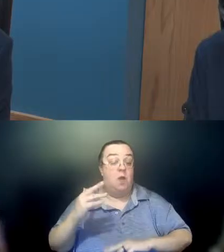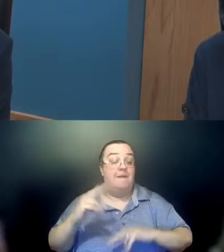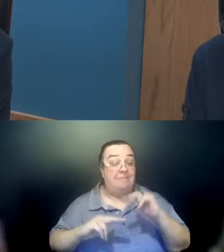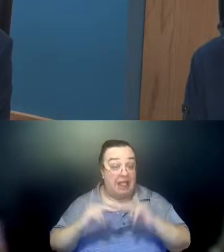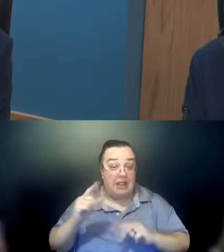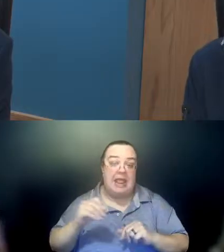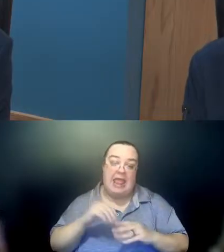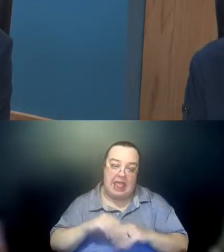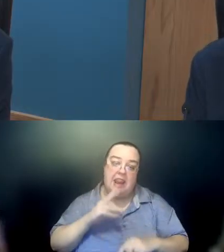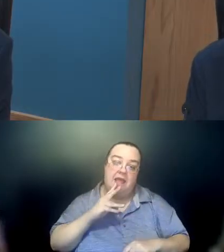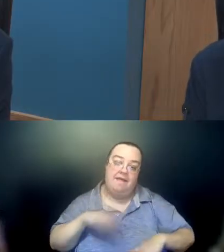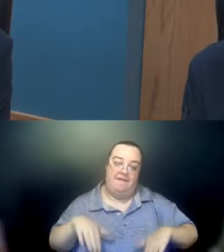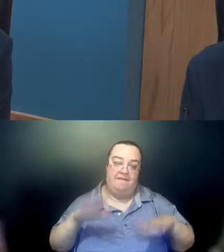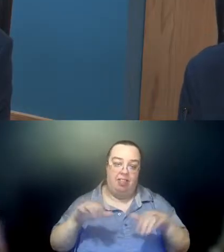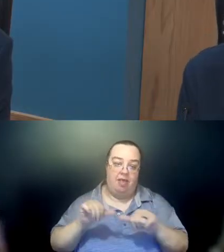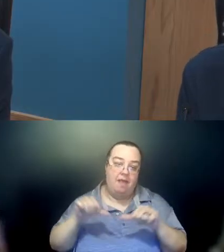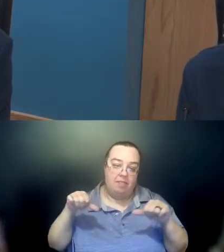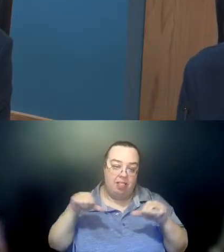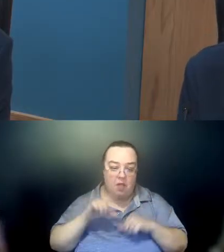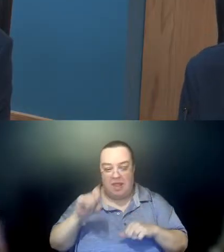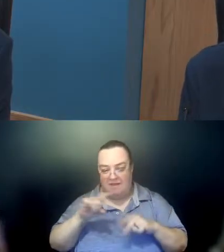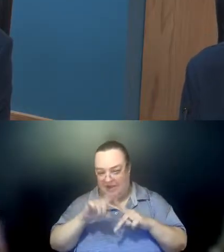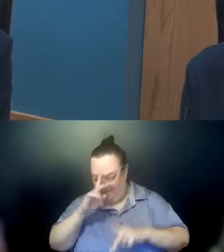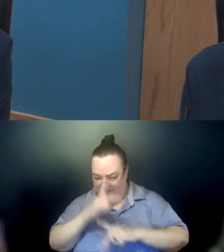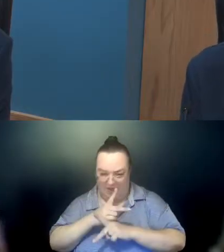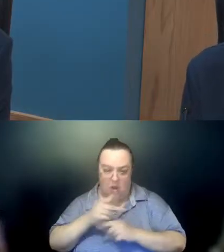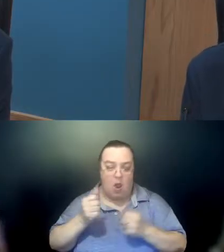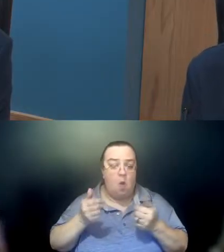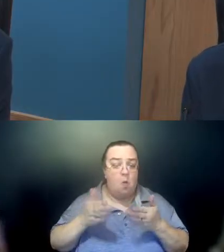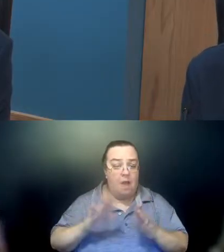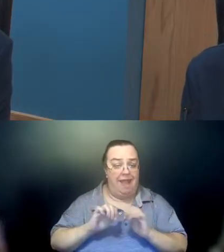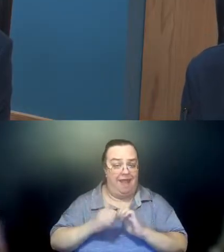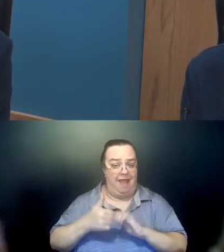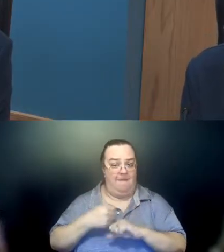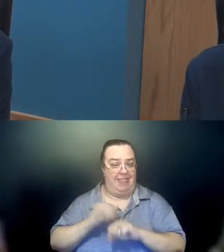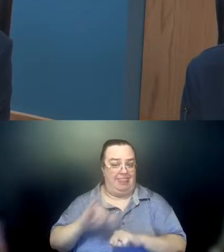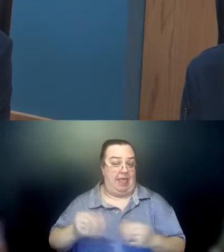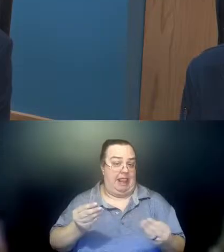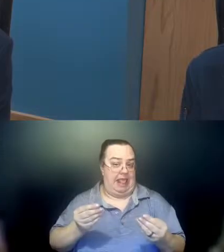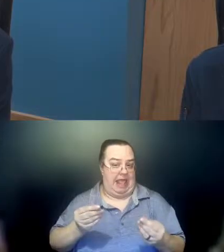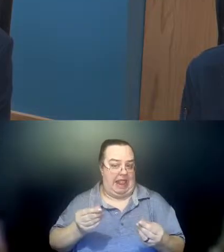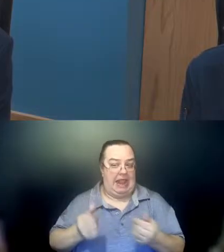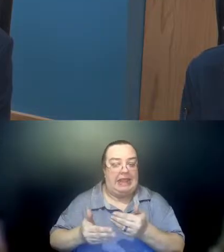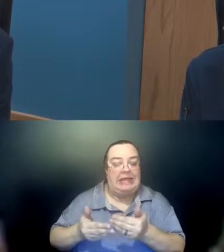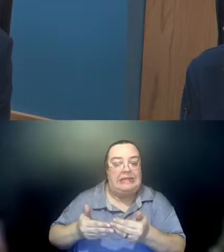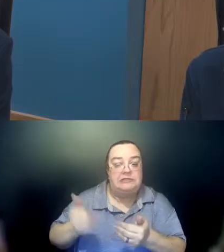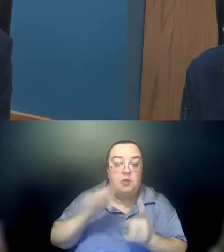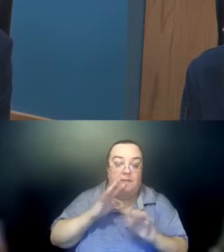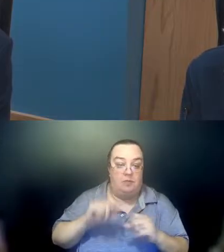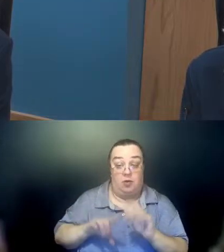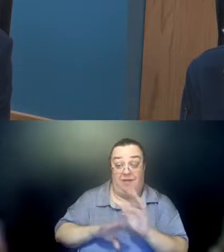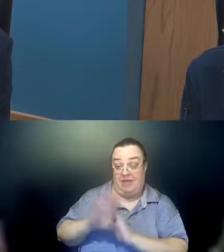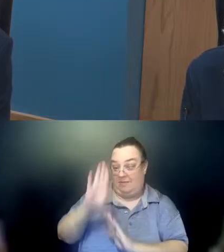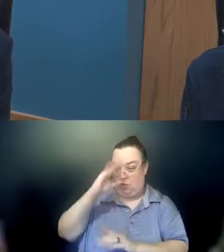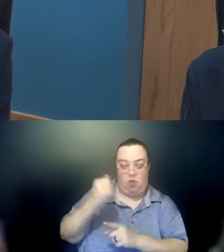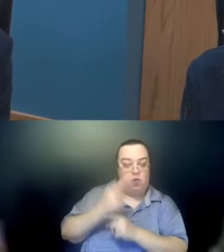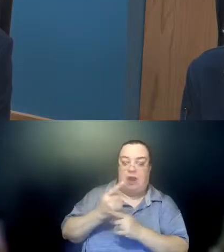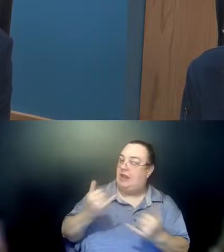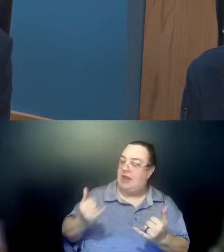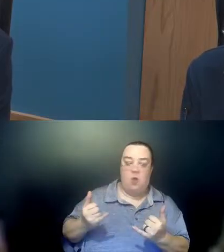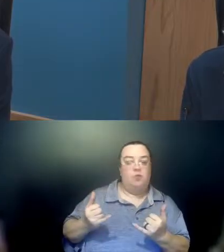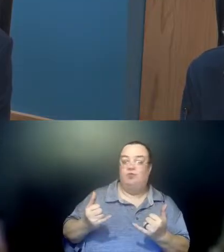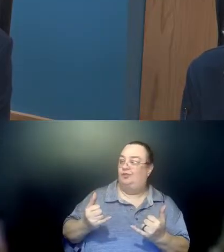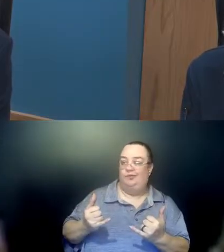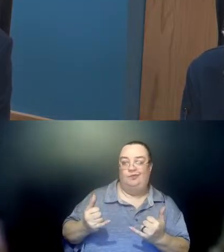way to make the land easier to develop because right now it doesn't pencil out